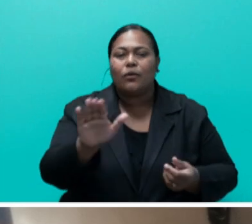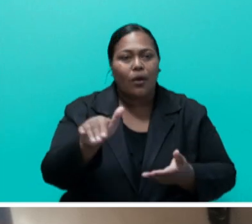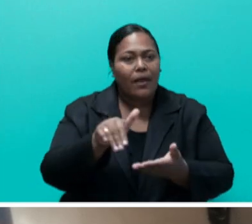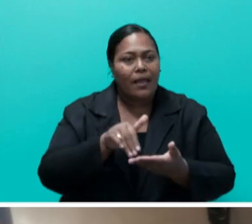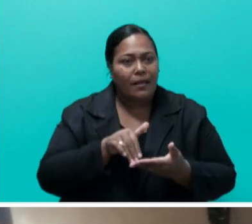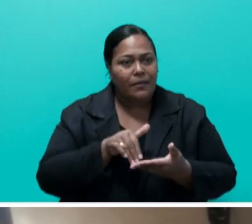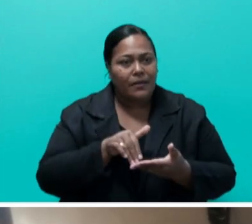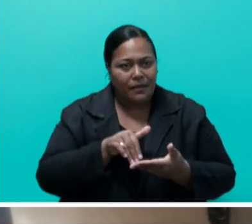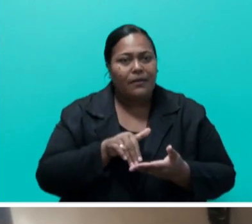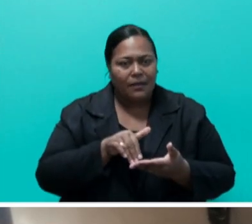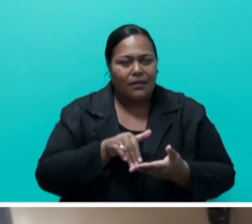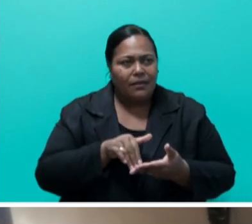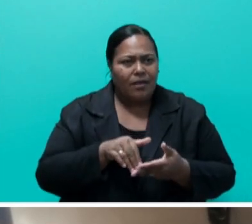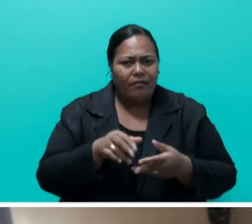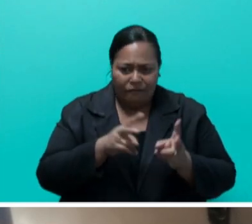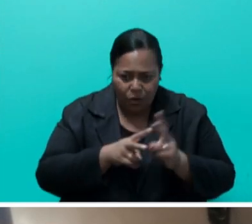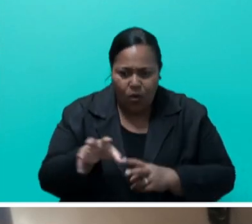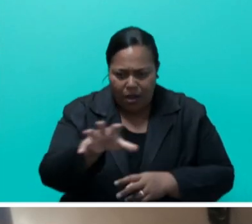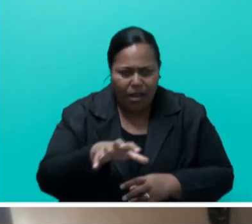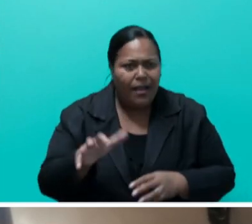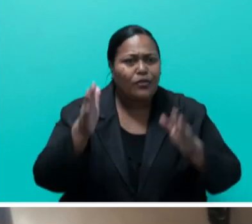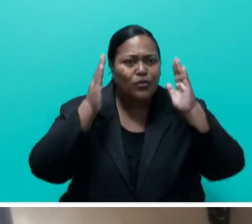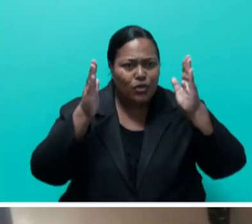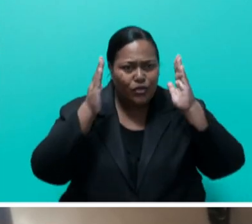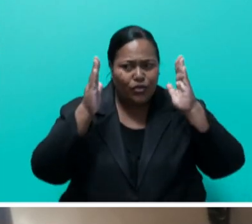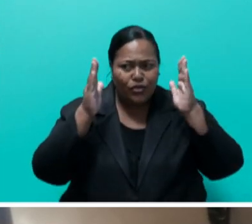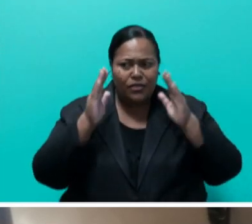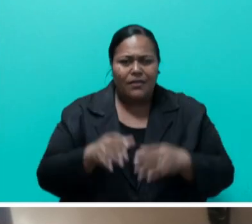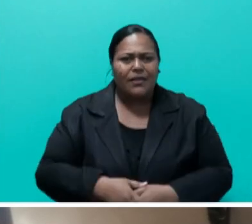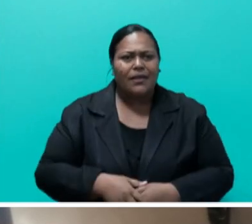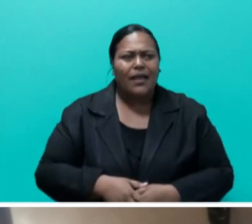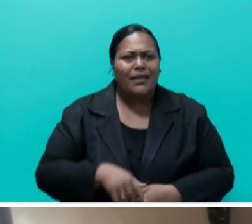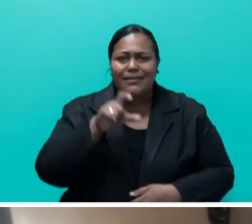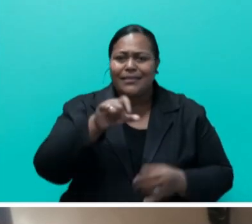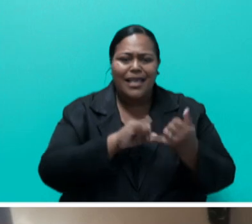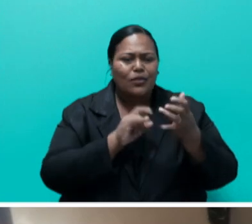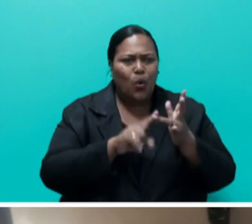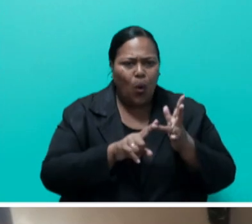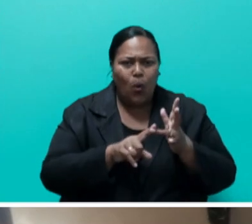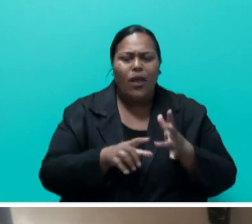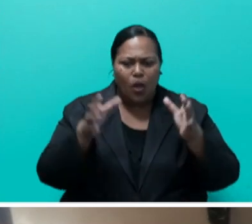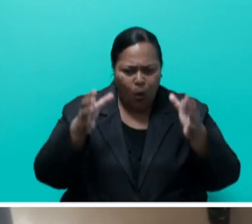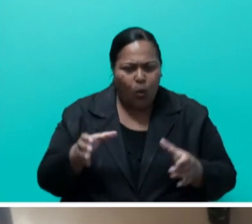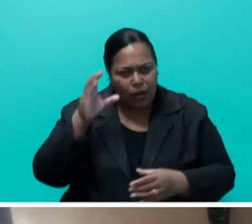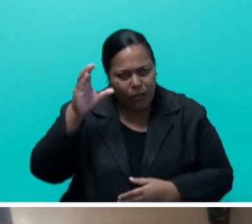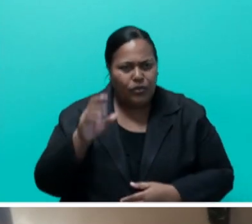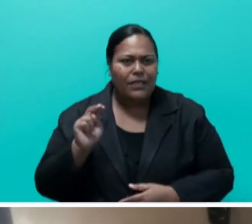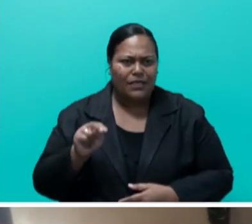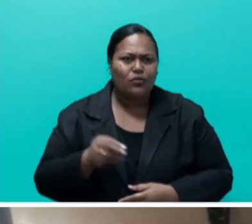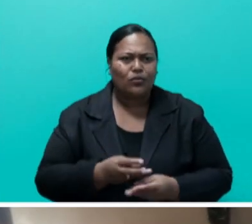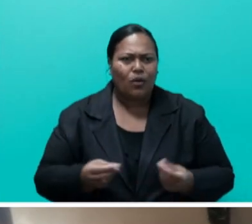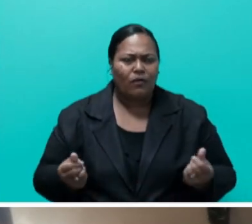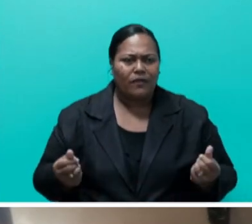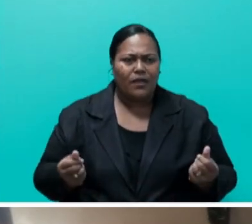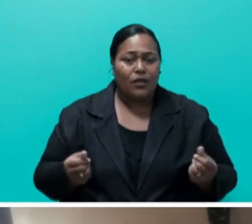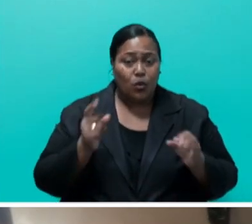we need the support of faith-based organizations and civil society and the whole of our nation to deal with this. But as far as the question